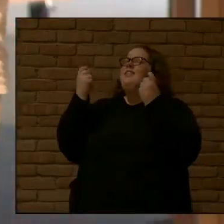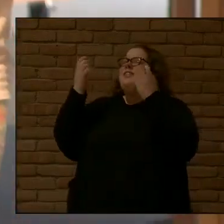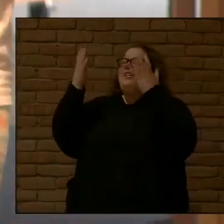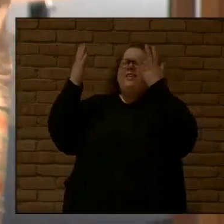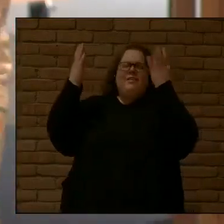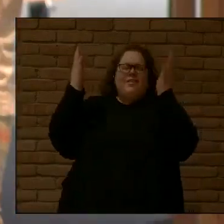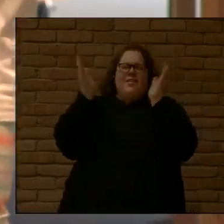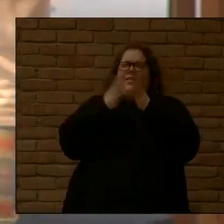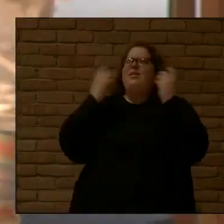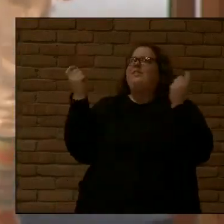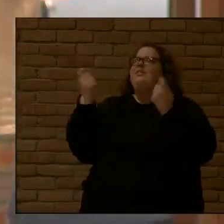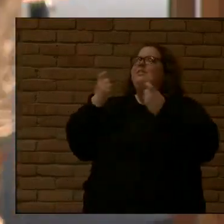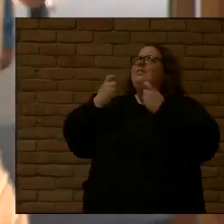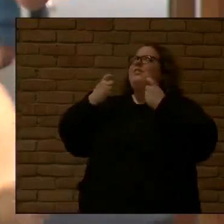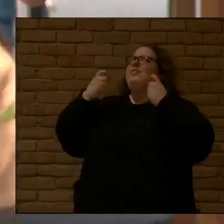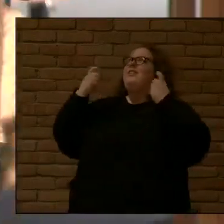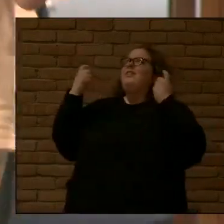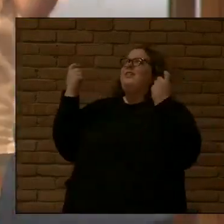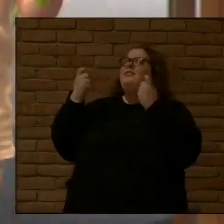Hosanna,